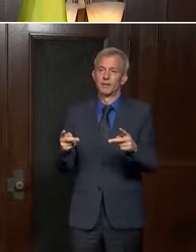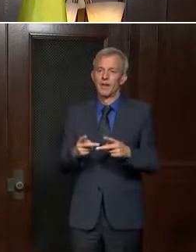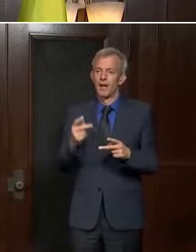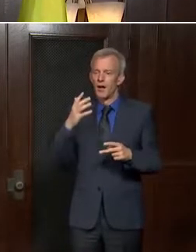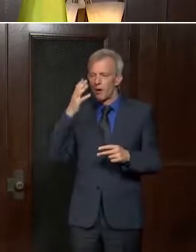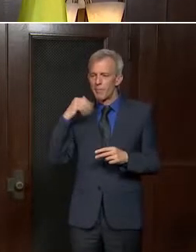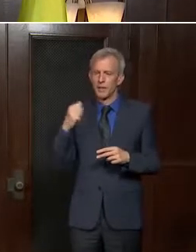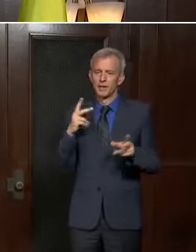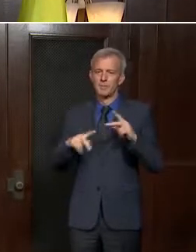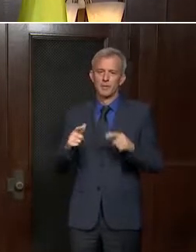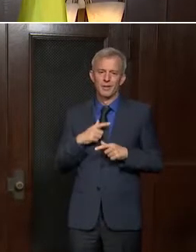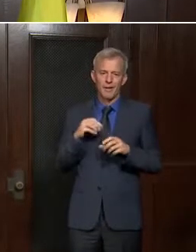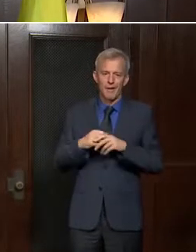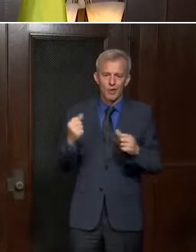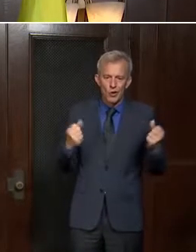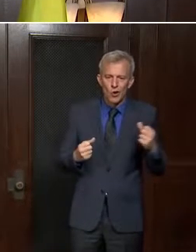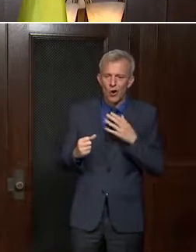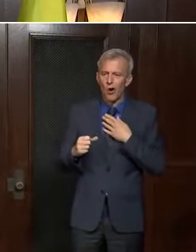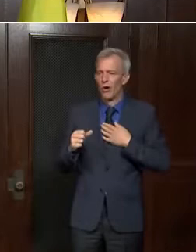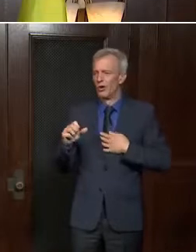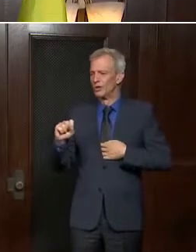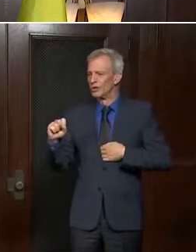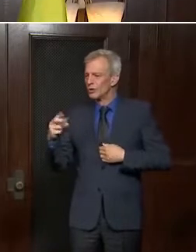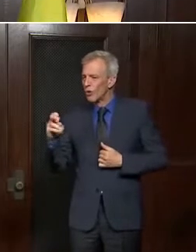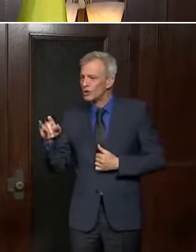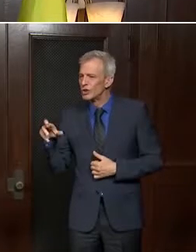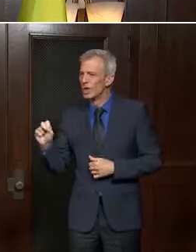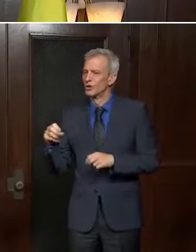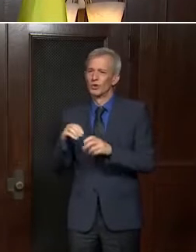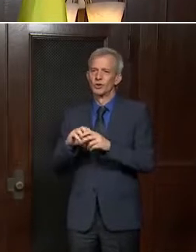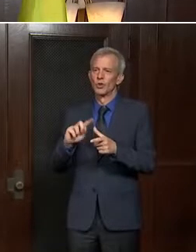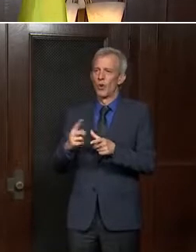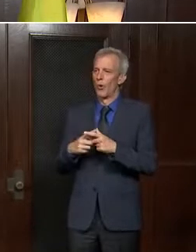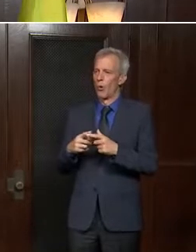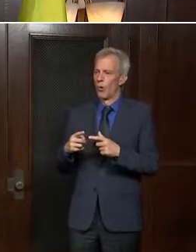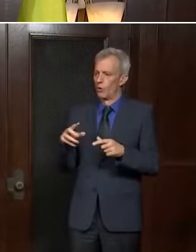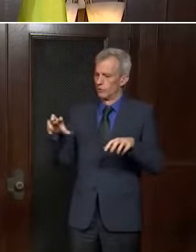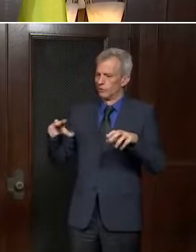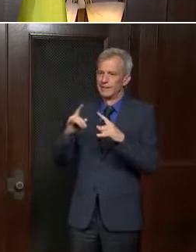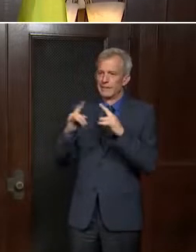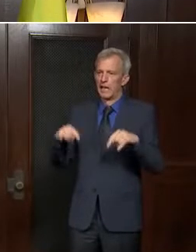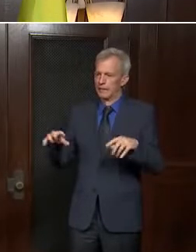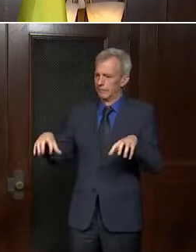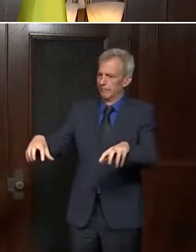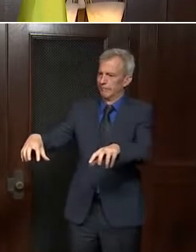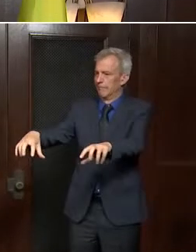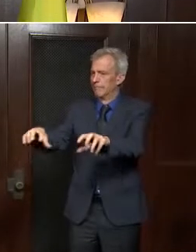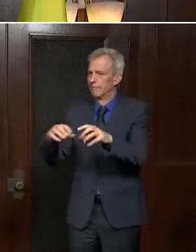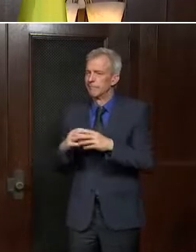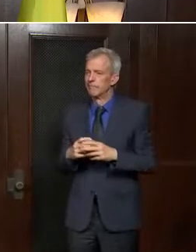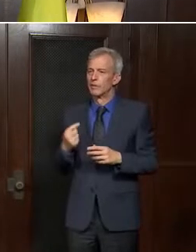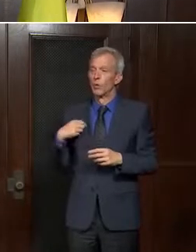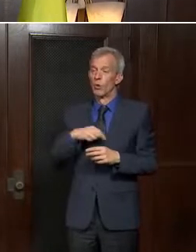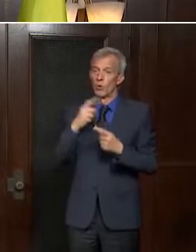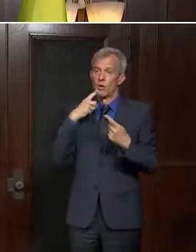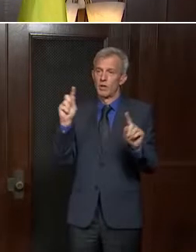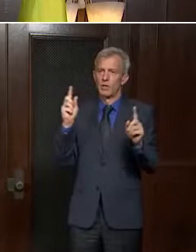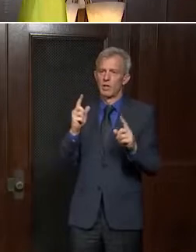encampments or cars or shelters in different parts of the city. So we announced a week and a half ago, thanks to the UPS